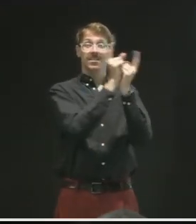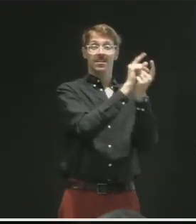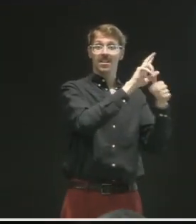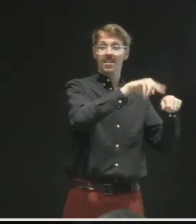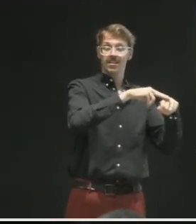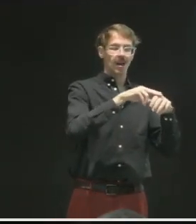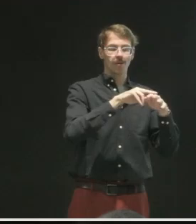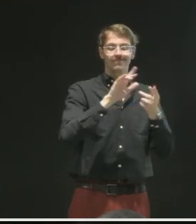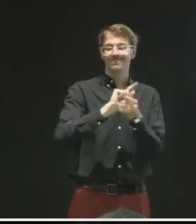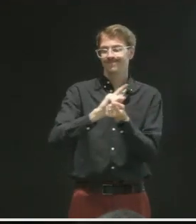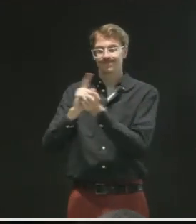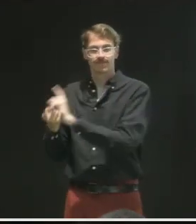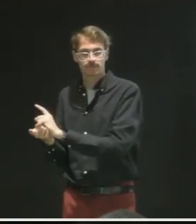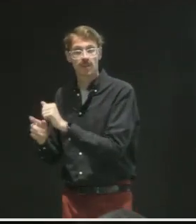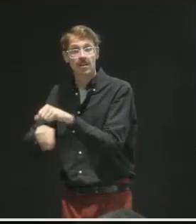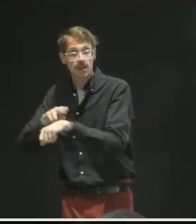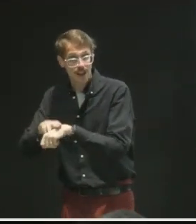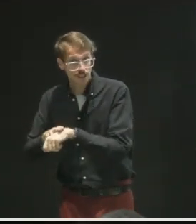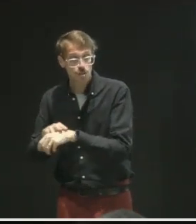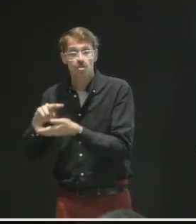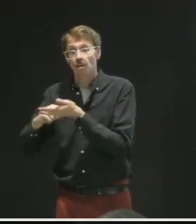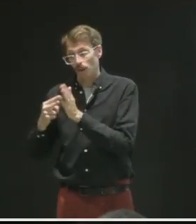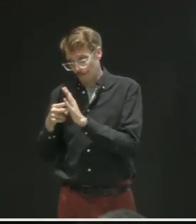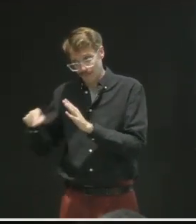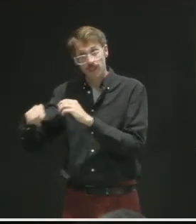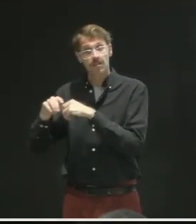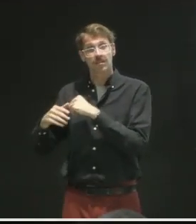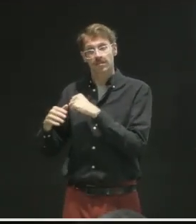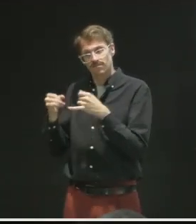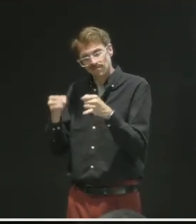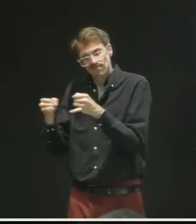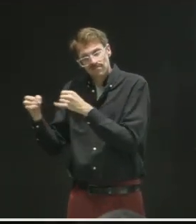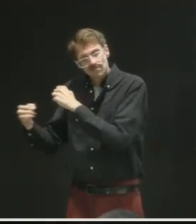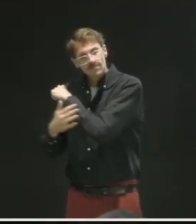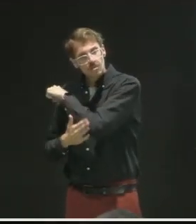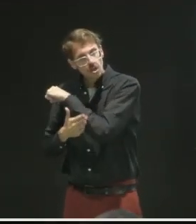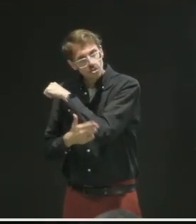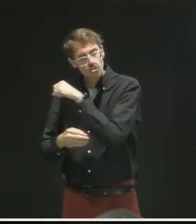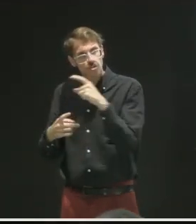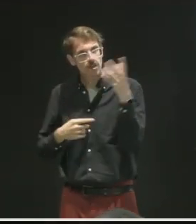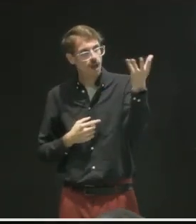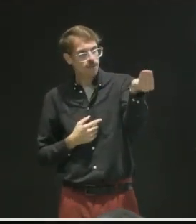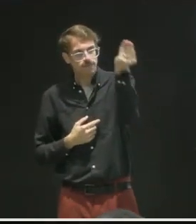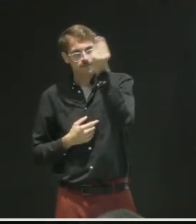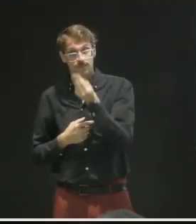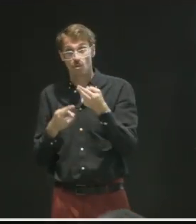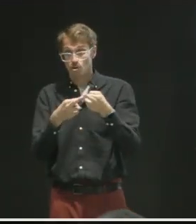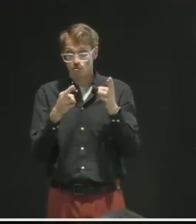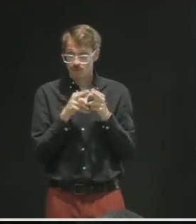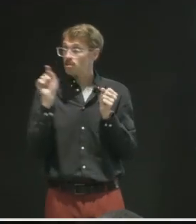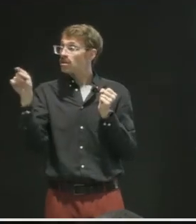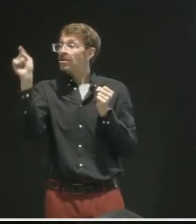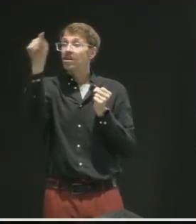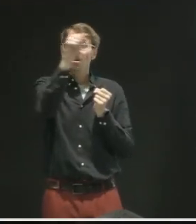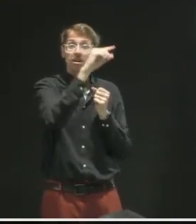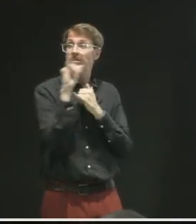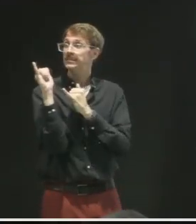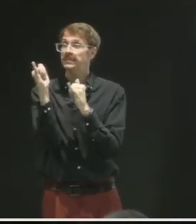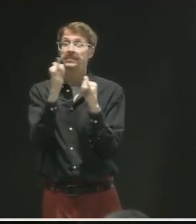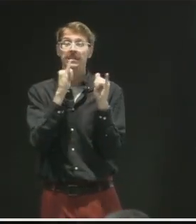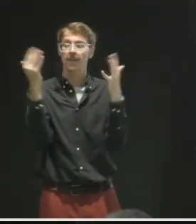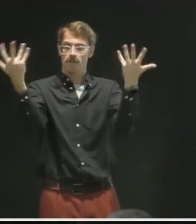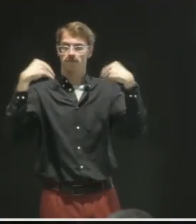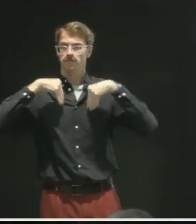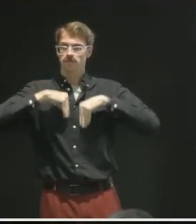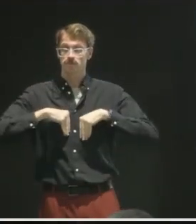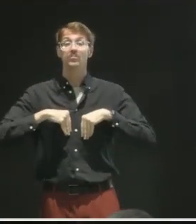they develop their national strategies and programs for disaster risk management, a part of the process that we support them in,